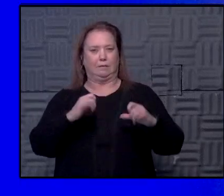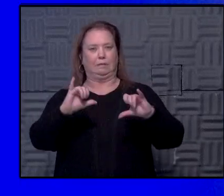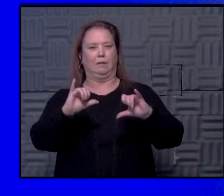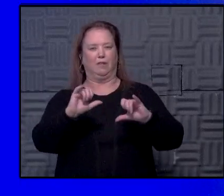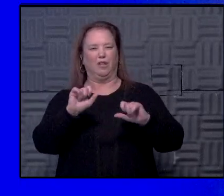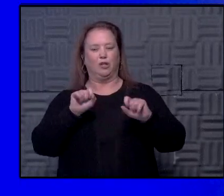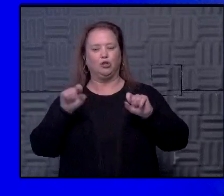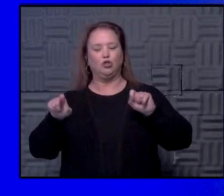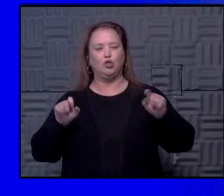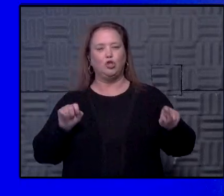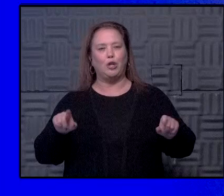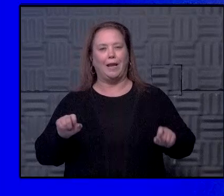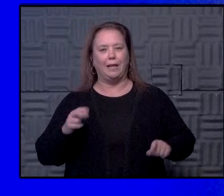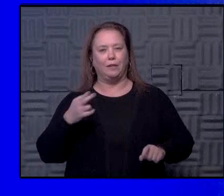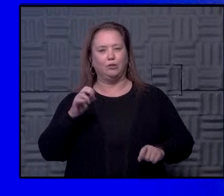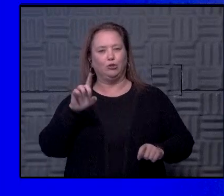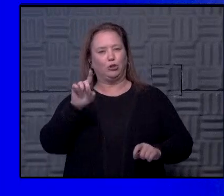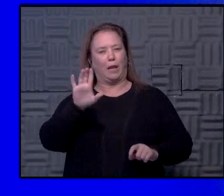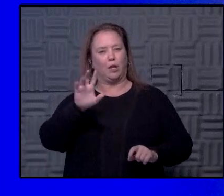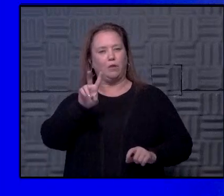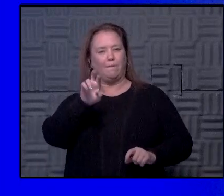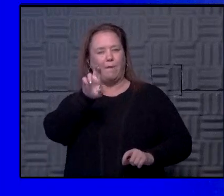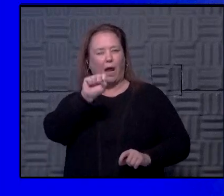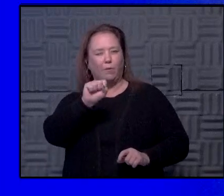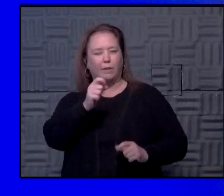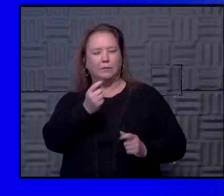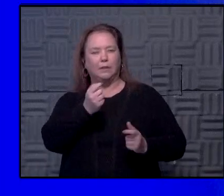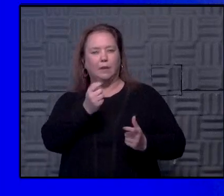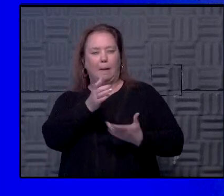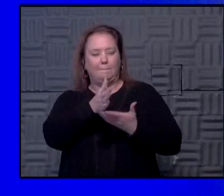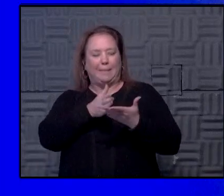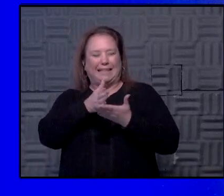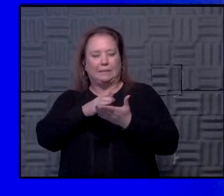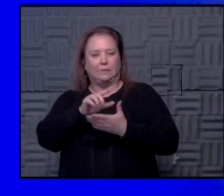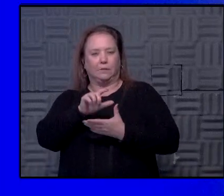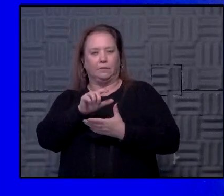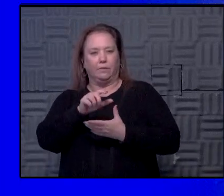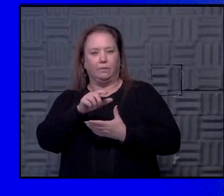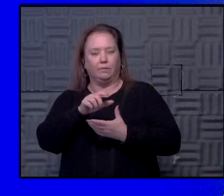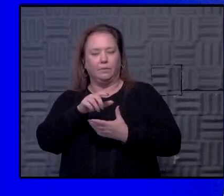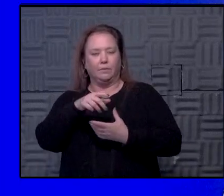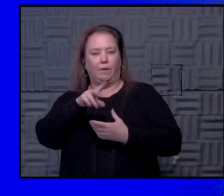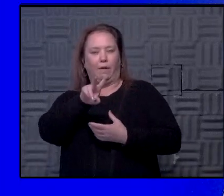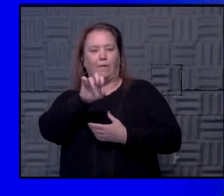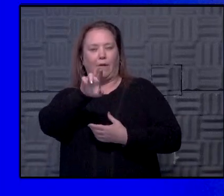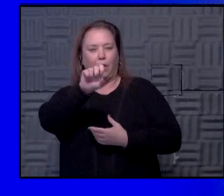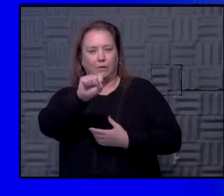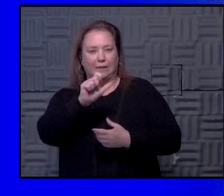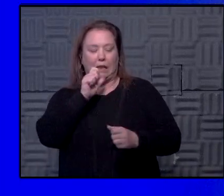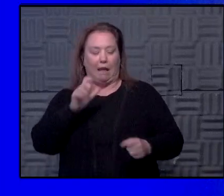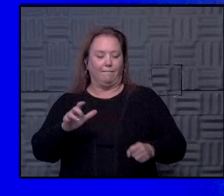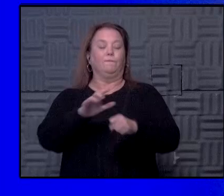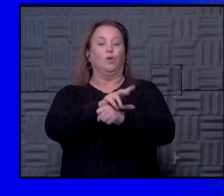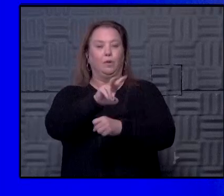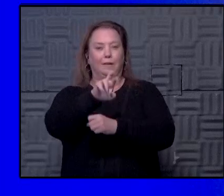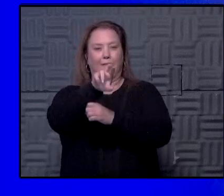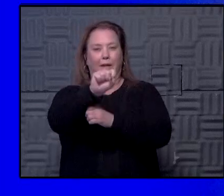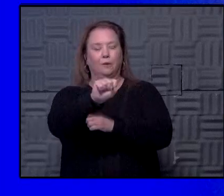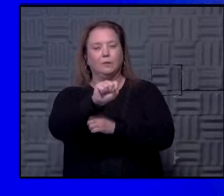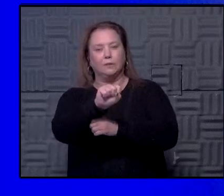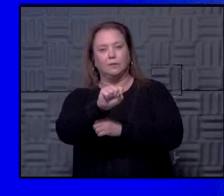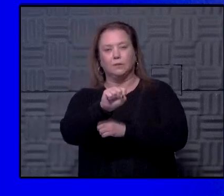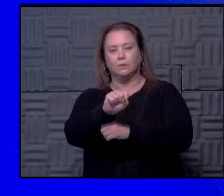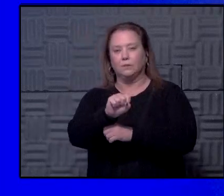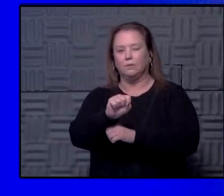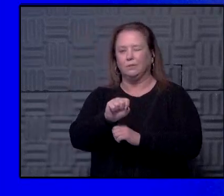just shedding of virus particles or pieces of those genomes rather than even full competent virus, especially as